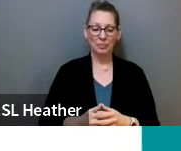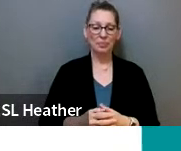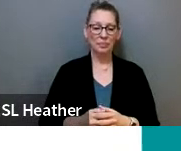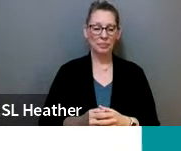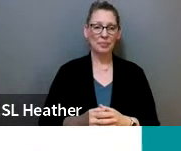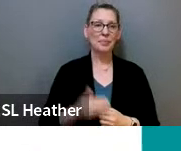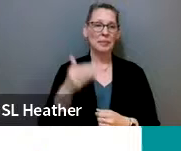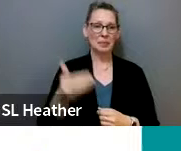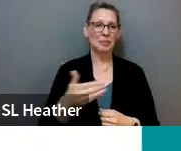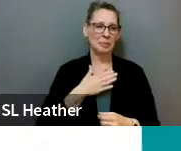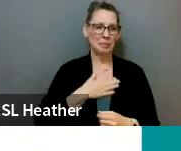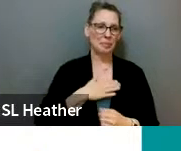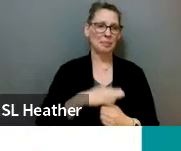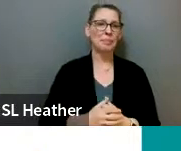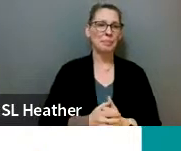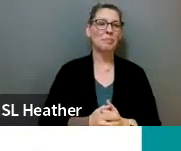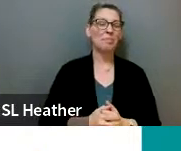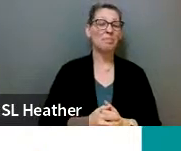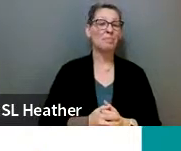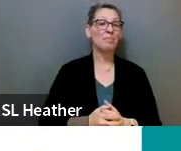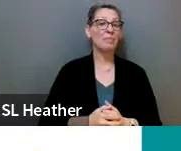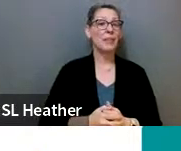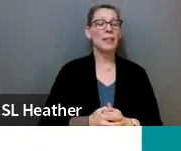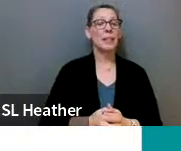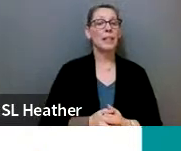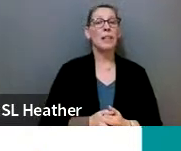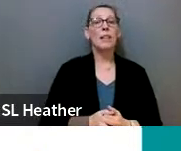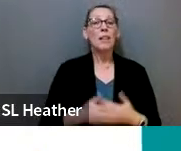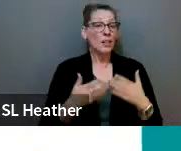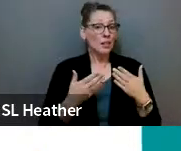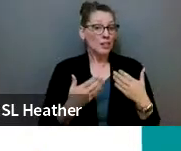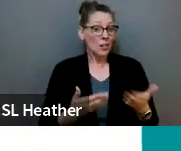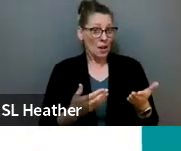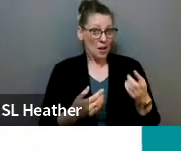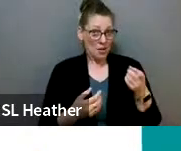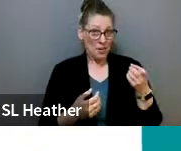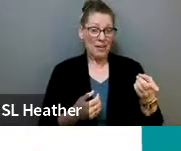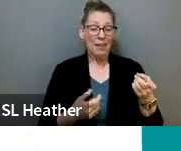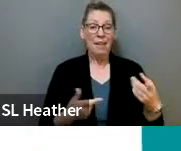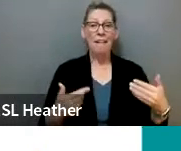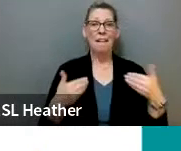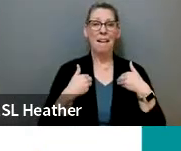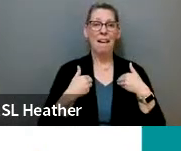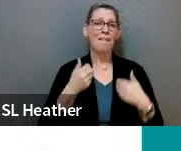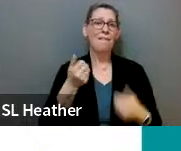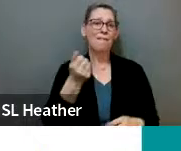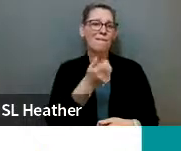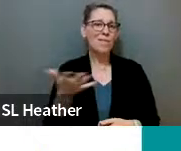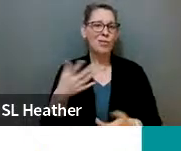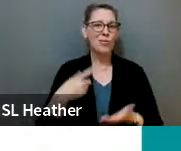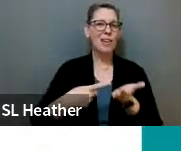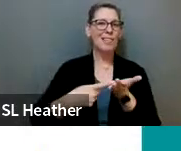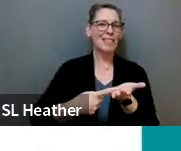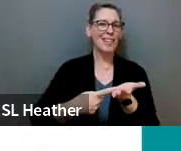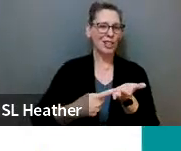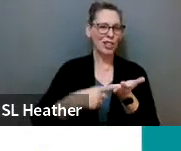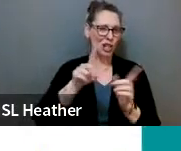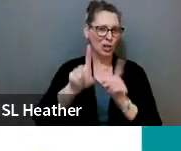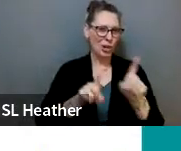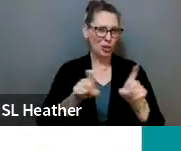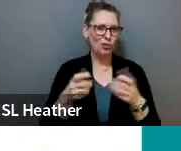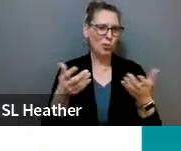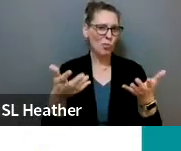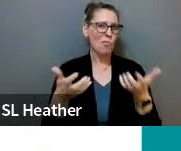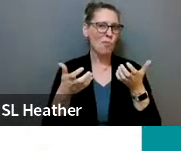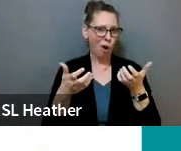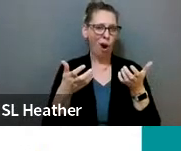Next slide, please. So here on the slide, I have a couple of discussion questions that we wanted to